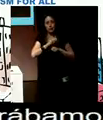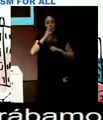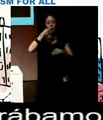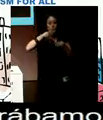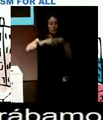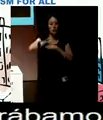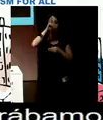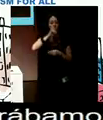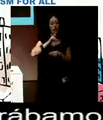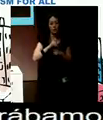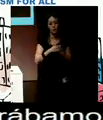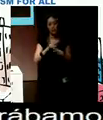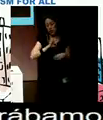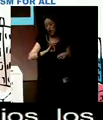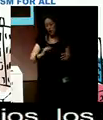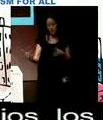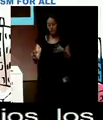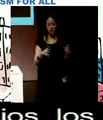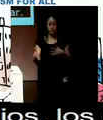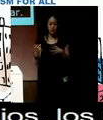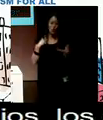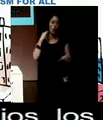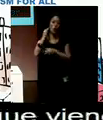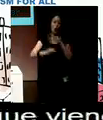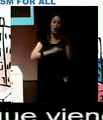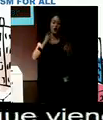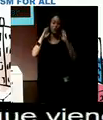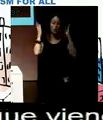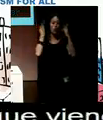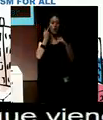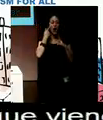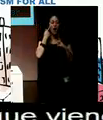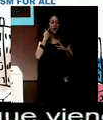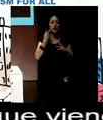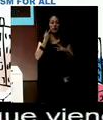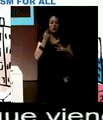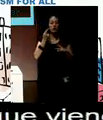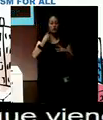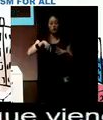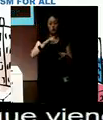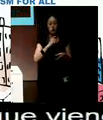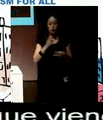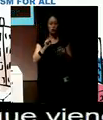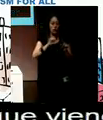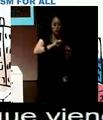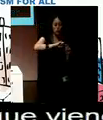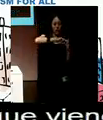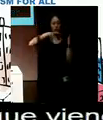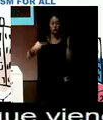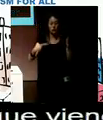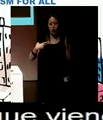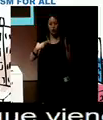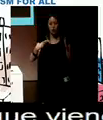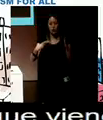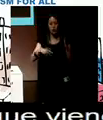organize a conference where we will combine the results of all 3, and then hopefully